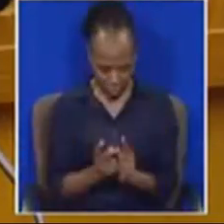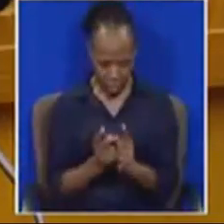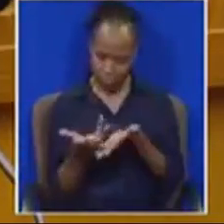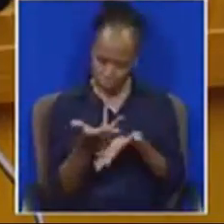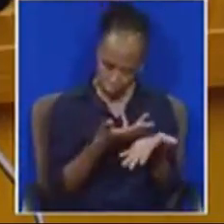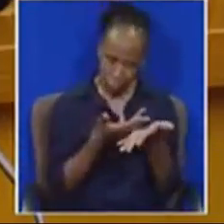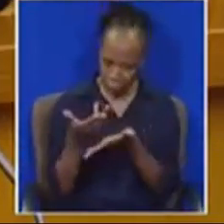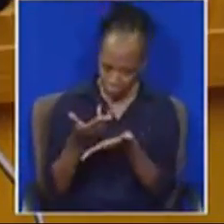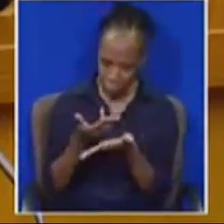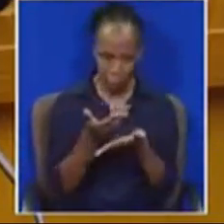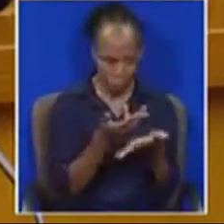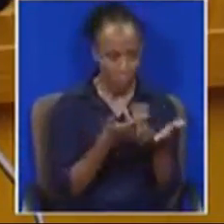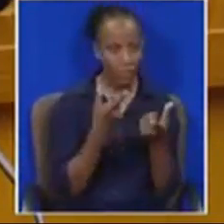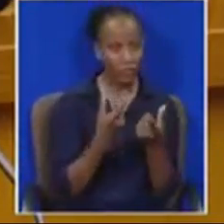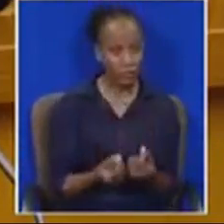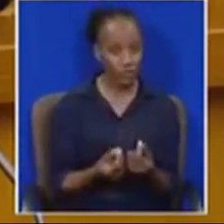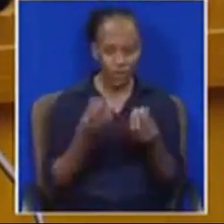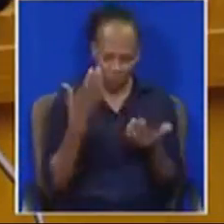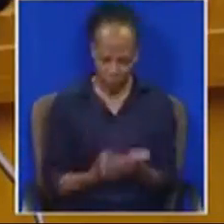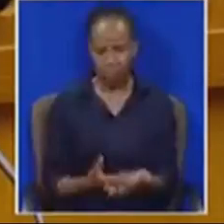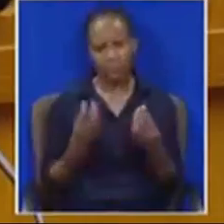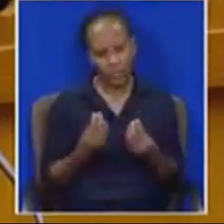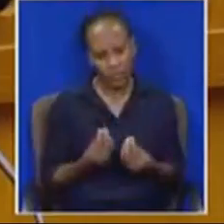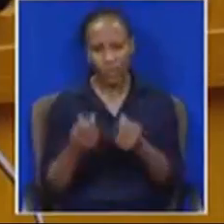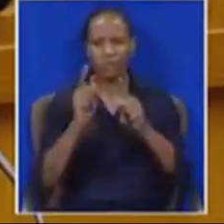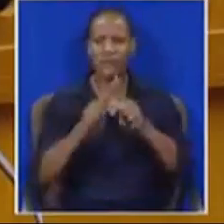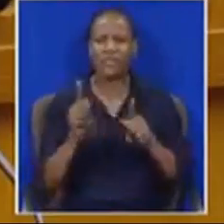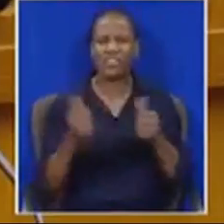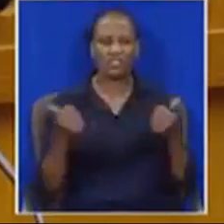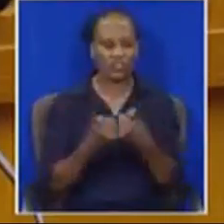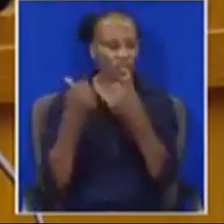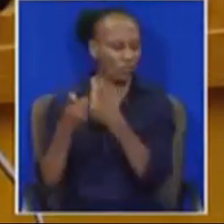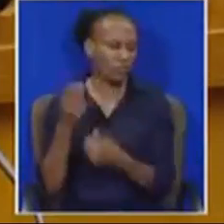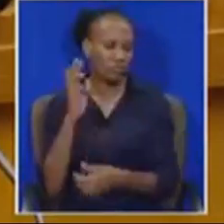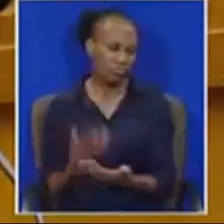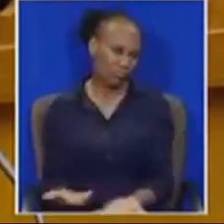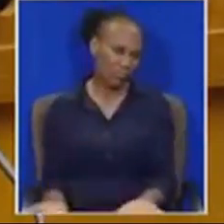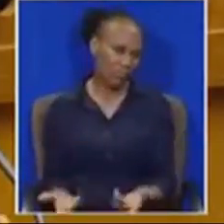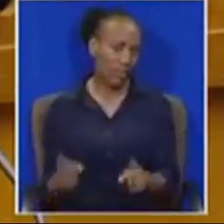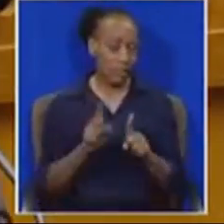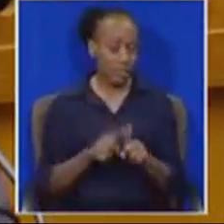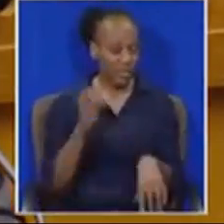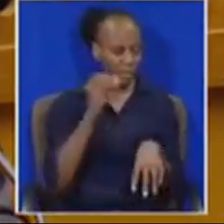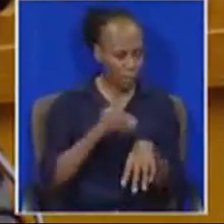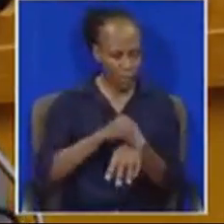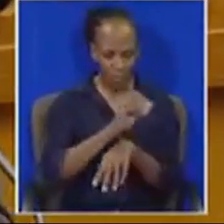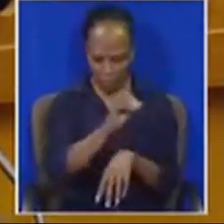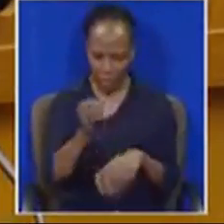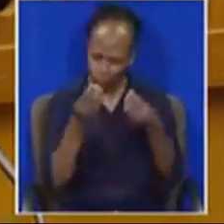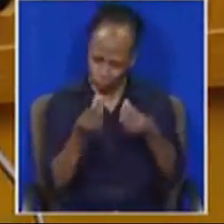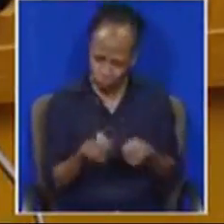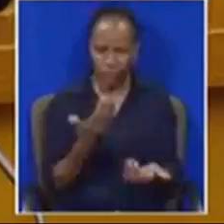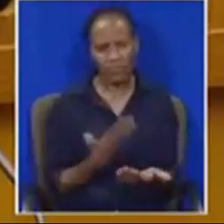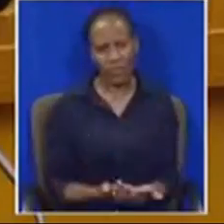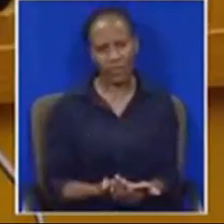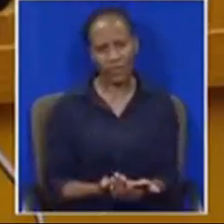meaningful dialogue to resolve differences and difficulties and problems that would have